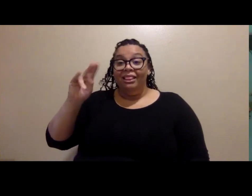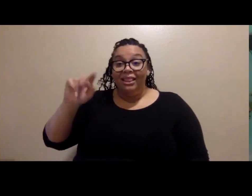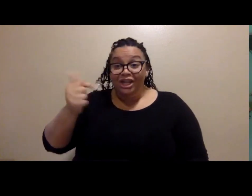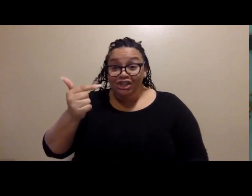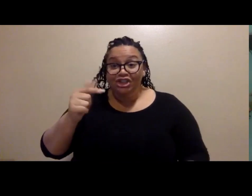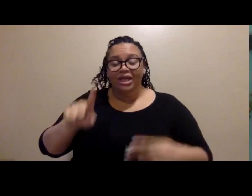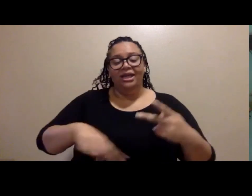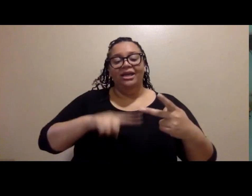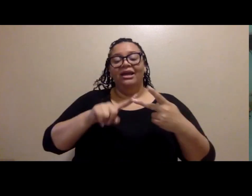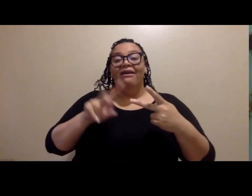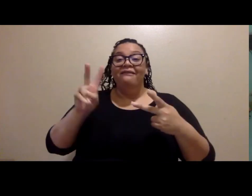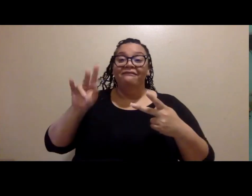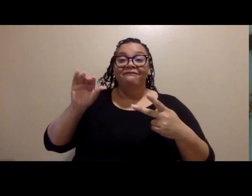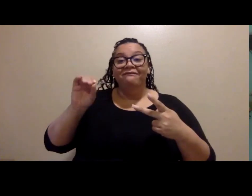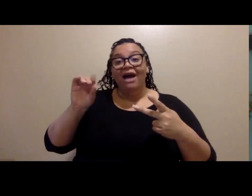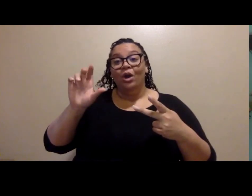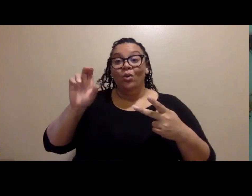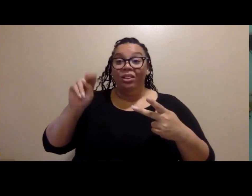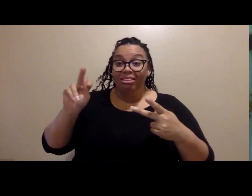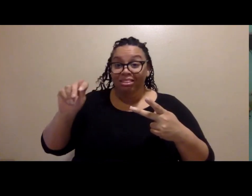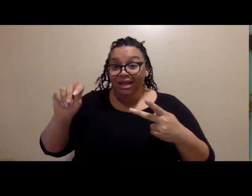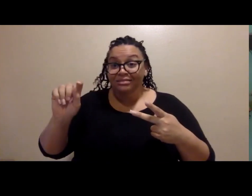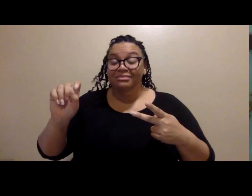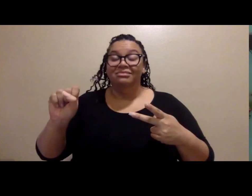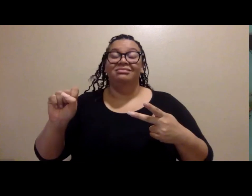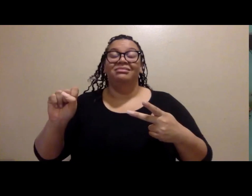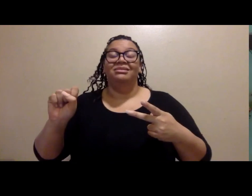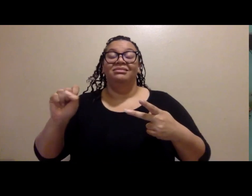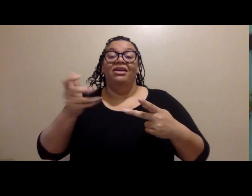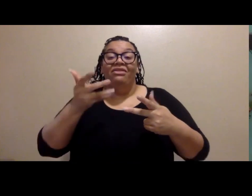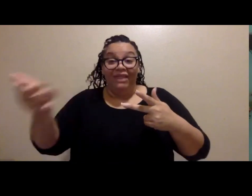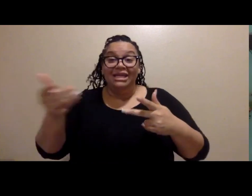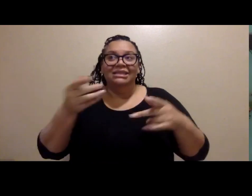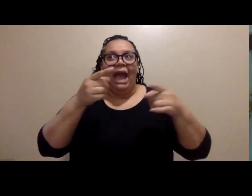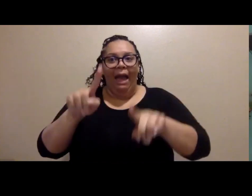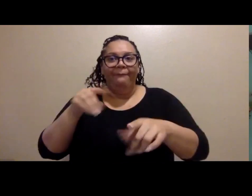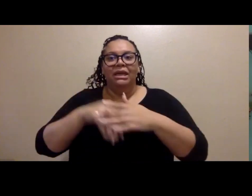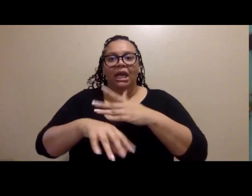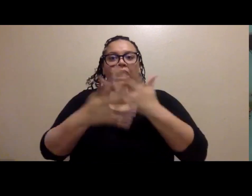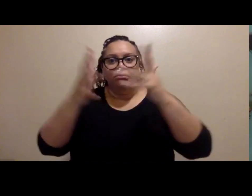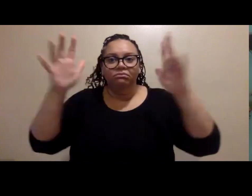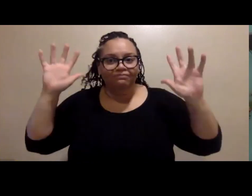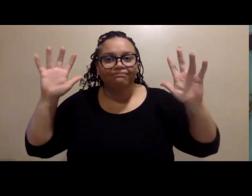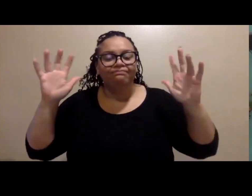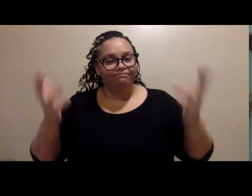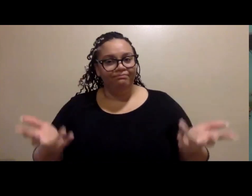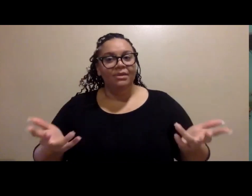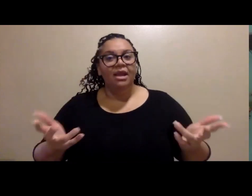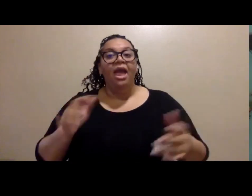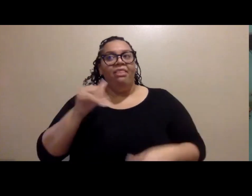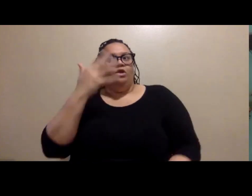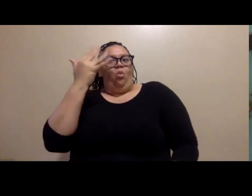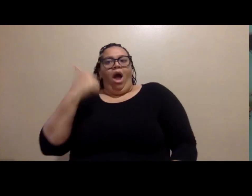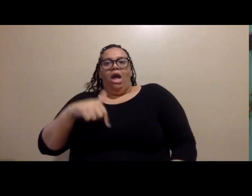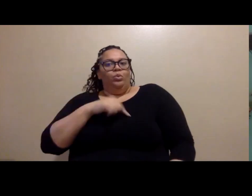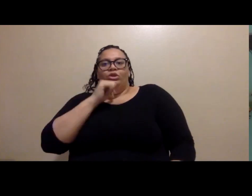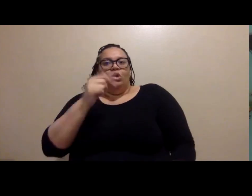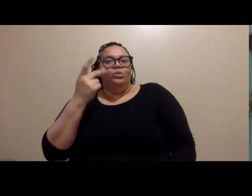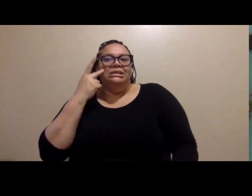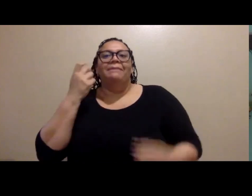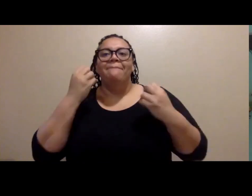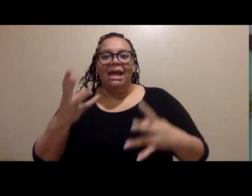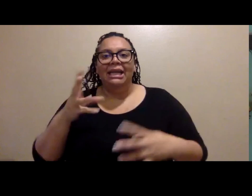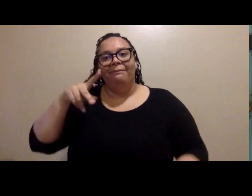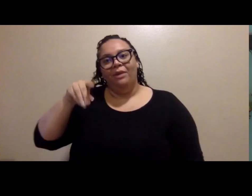so much more to why we don't necessarily see people of color out in nature. And a lot of it is